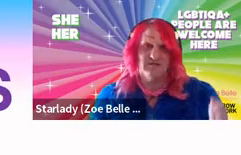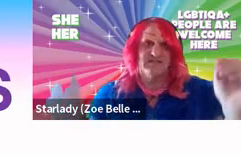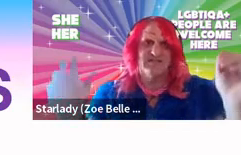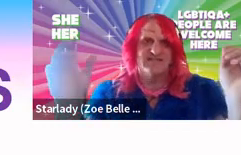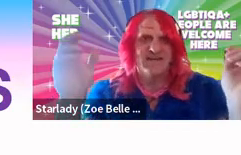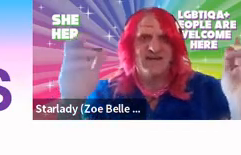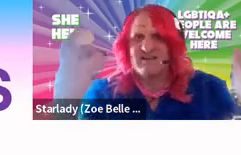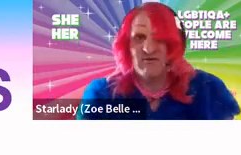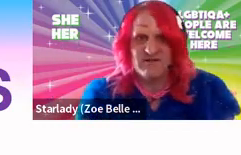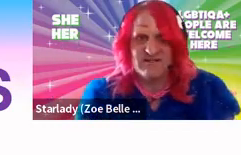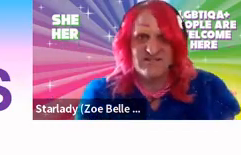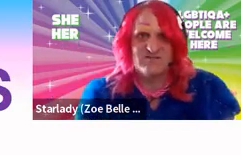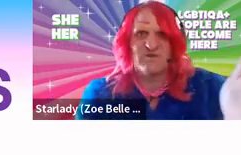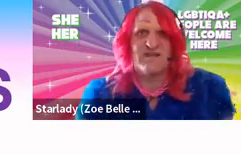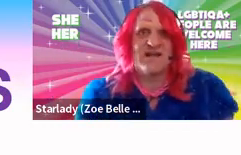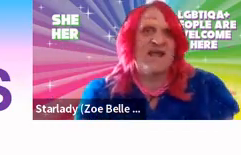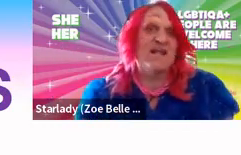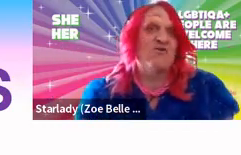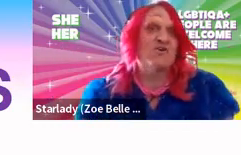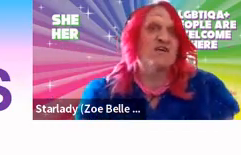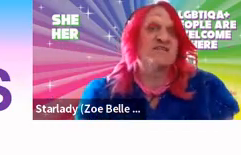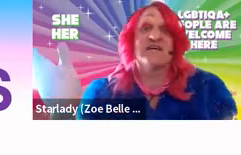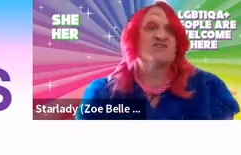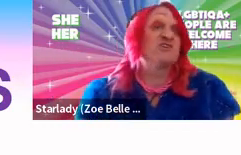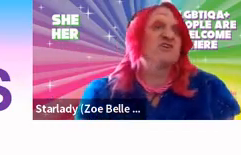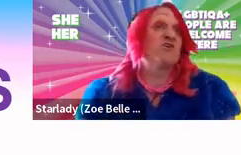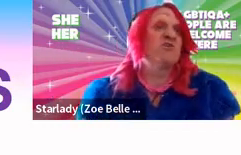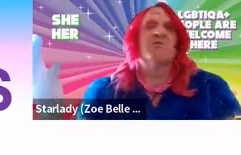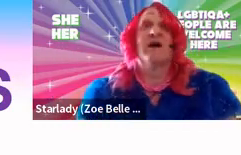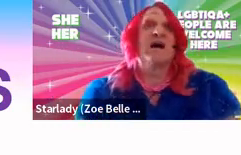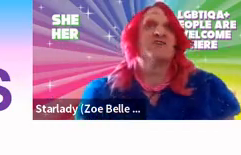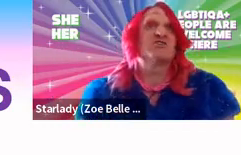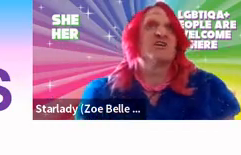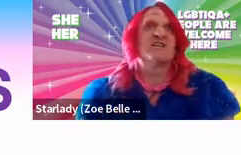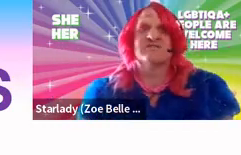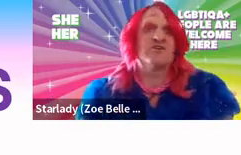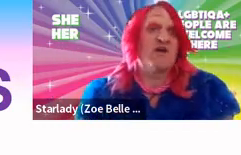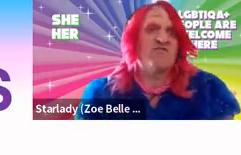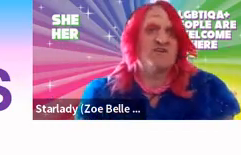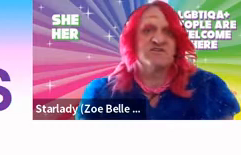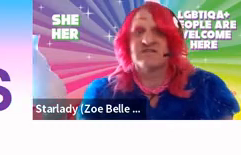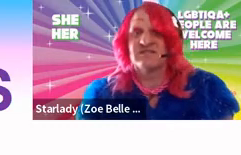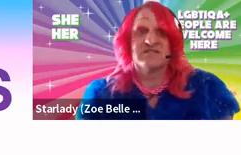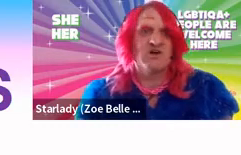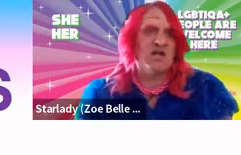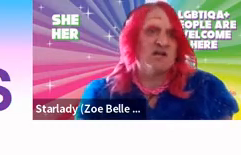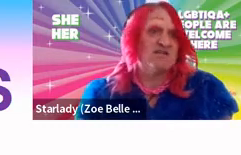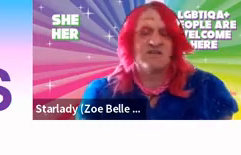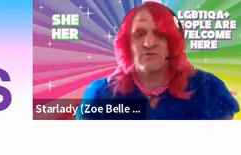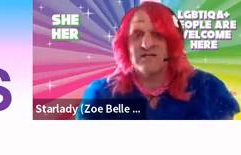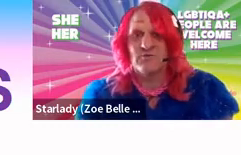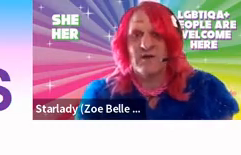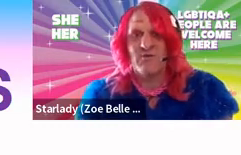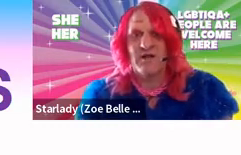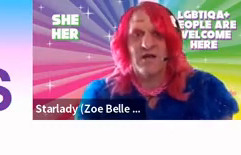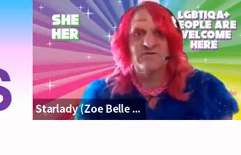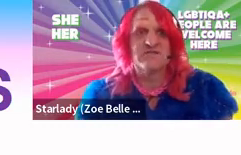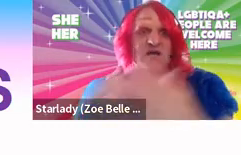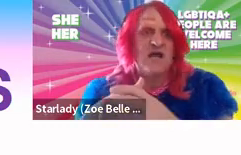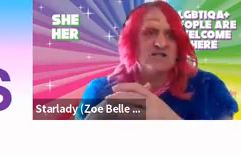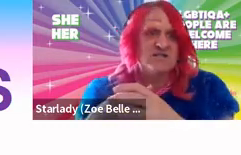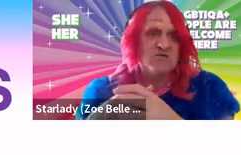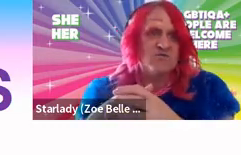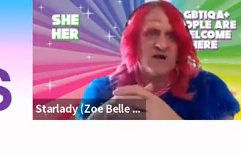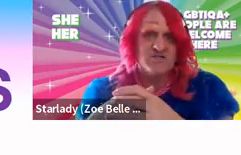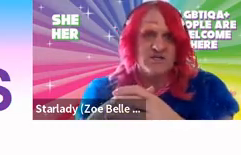safety policies that would exist within any organization and go, actually, there is no evidence that this client is a threat to anyone